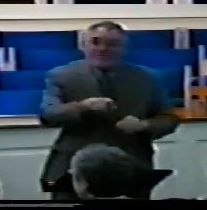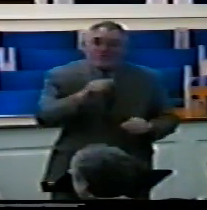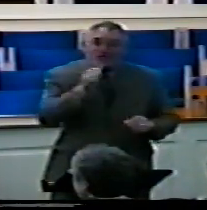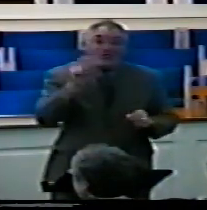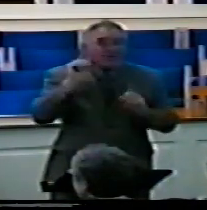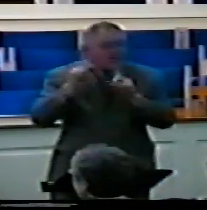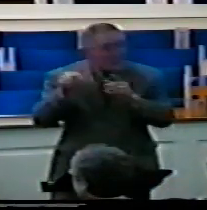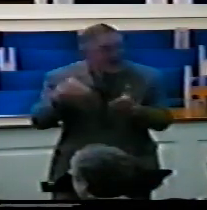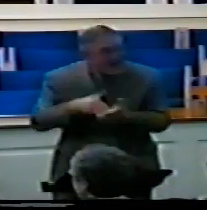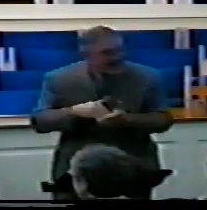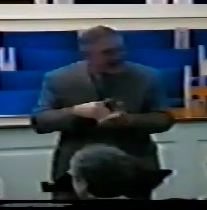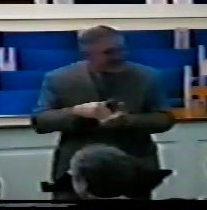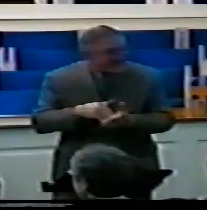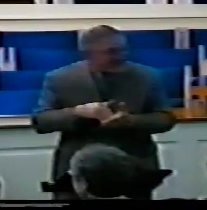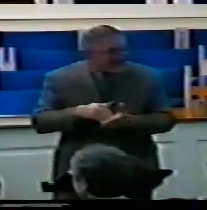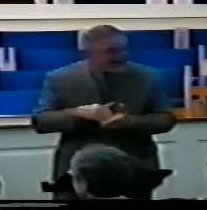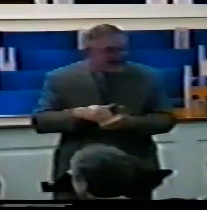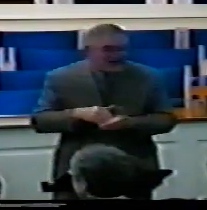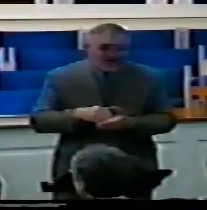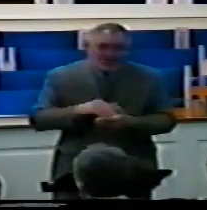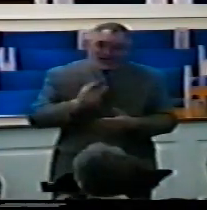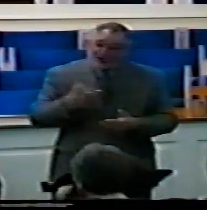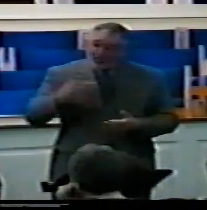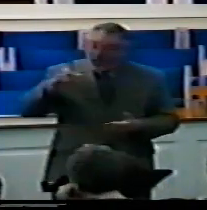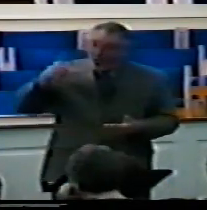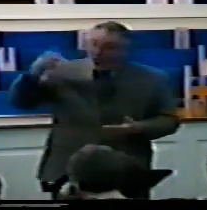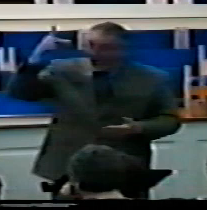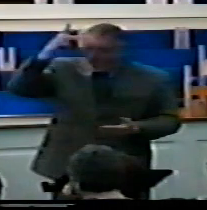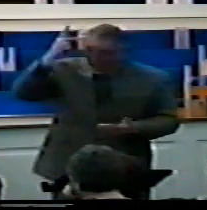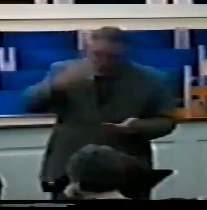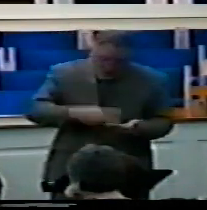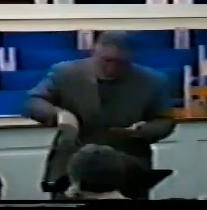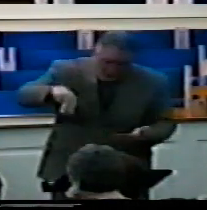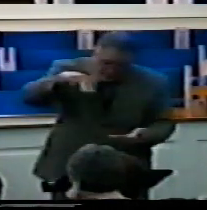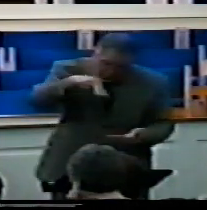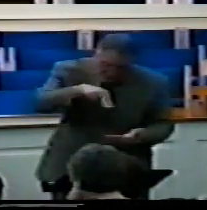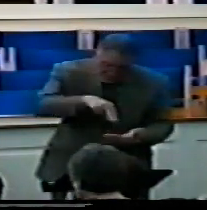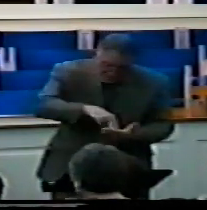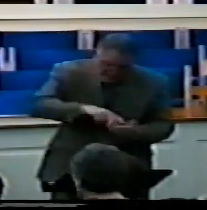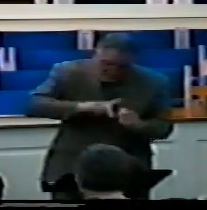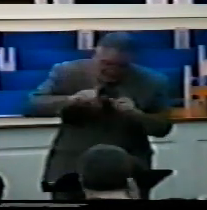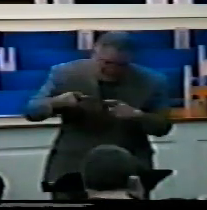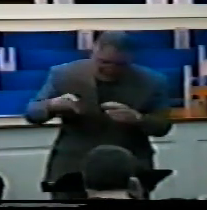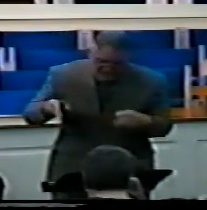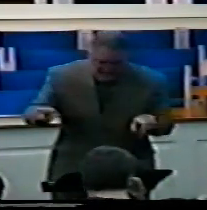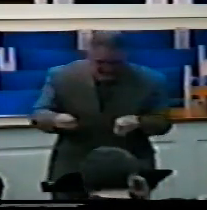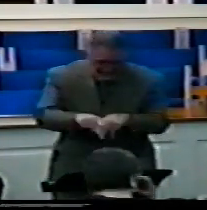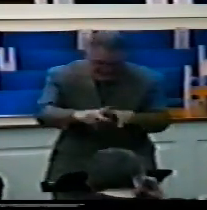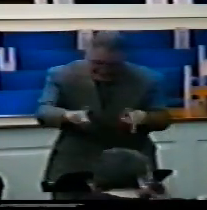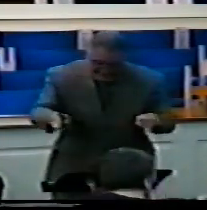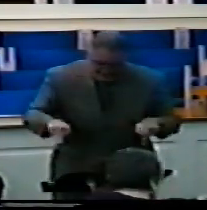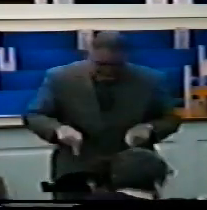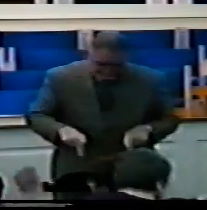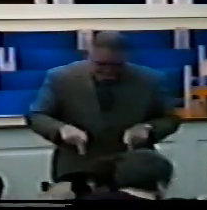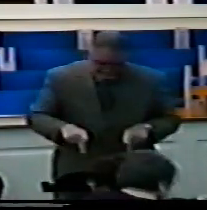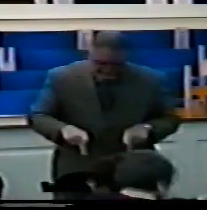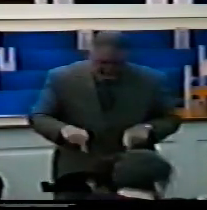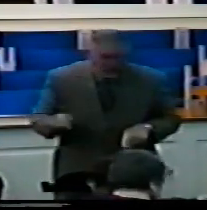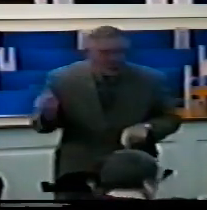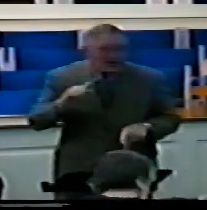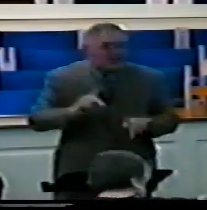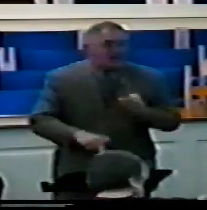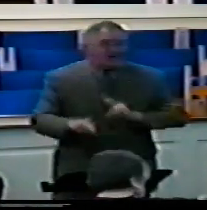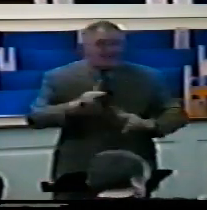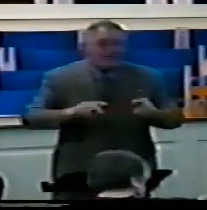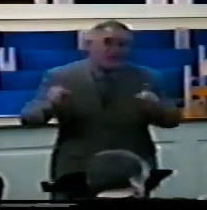Reinforce and restrain. See, Paul rose up and then Paul returned. And he went back to the very same place. The